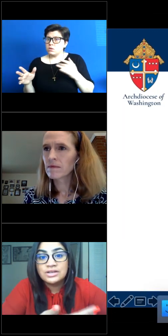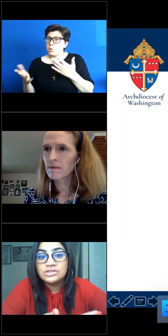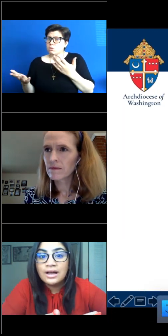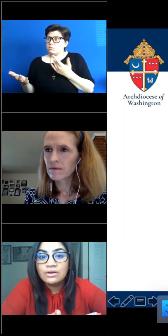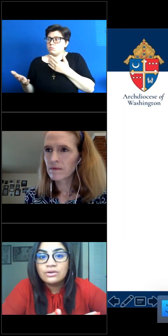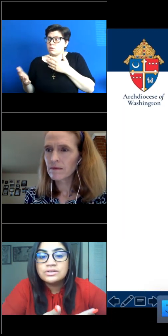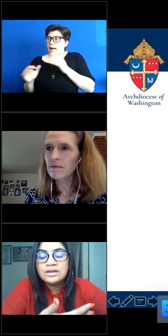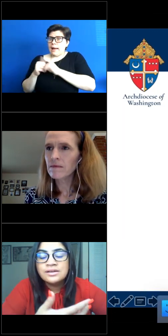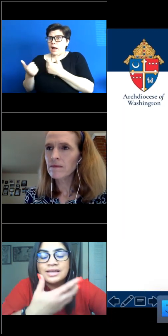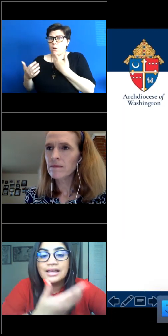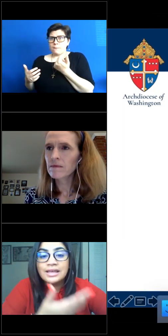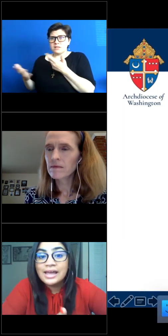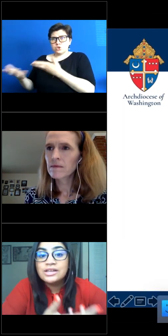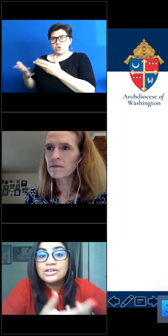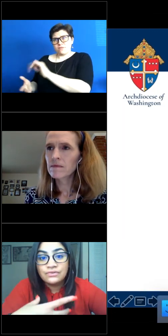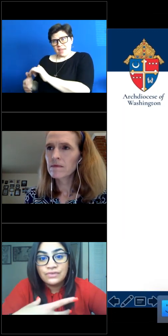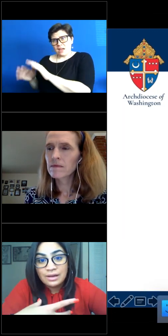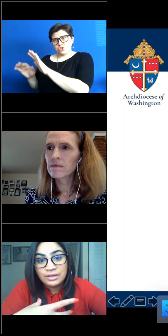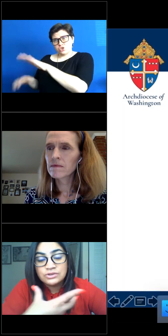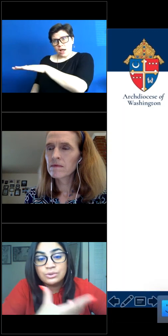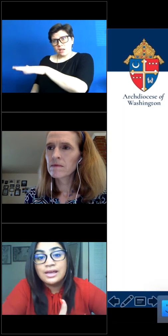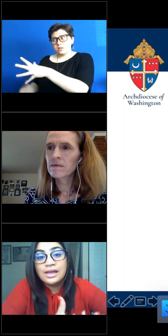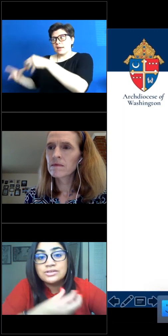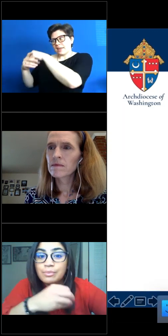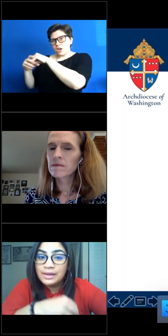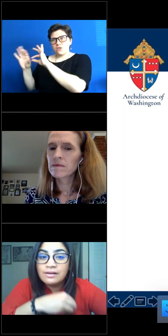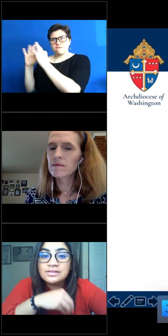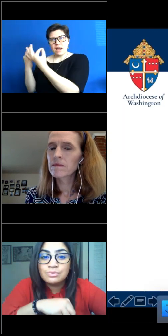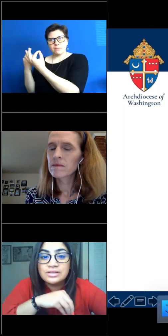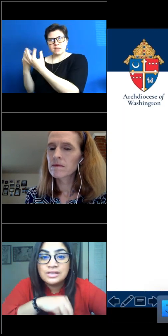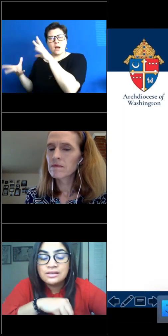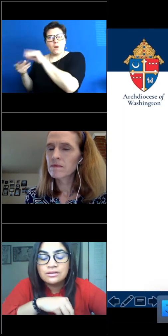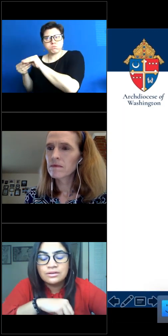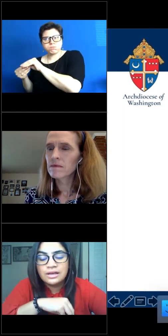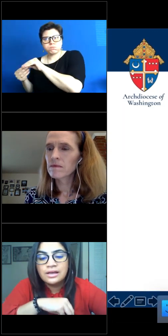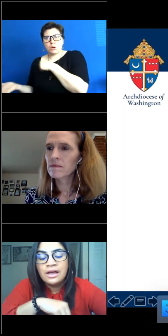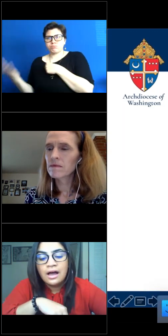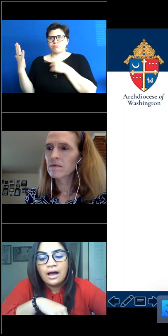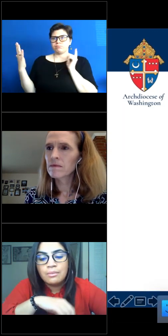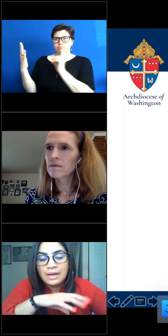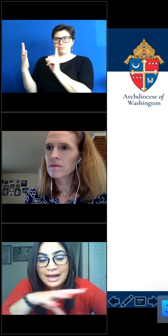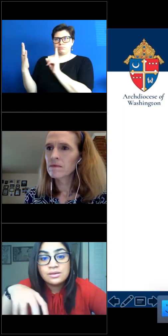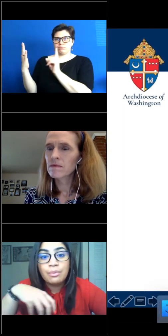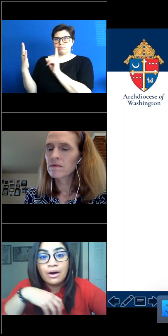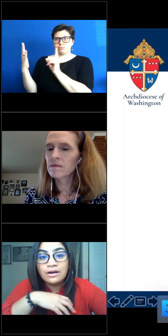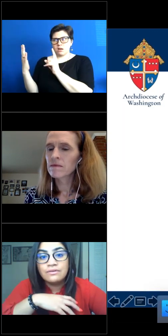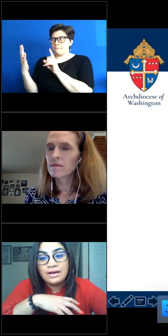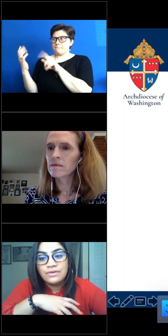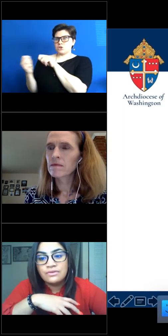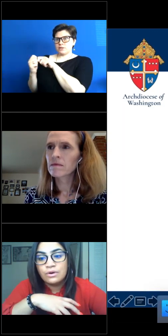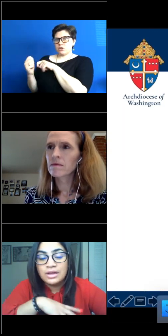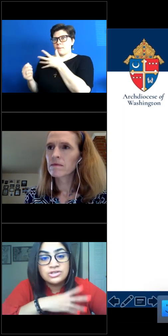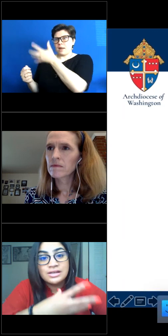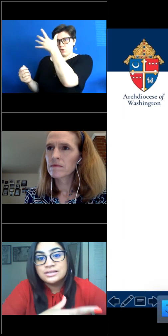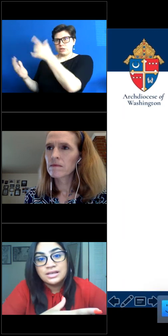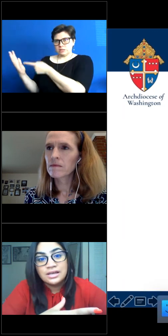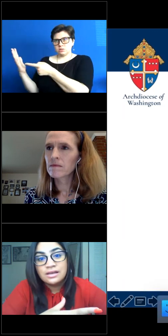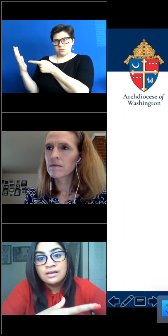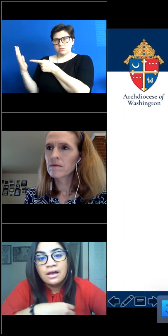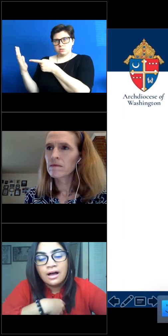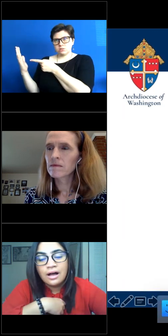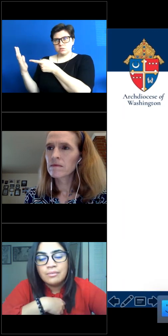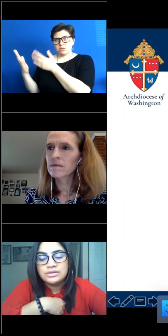the needs of that child, to engage the family, to engage the parents particularly as a part of formation